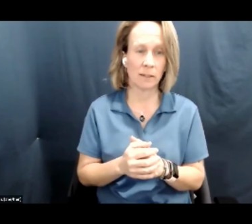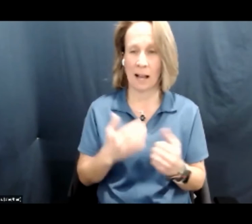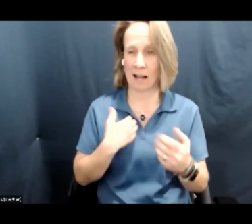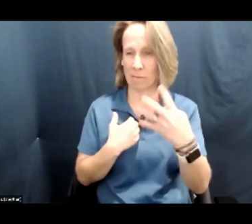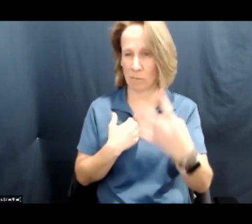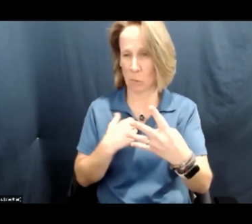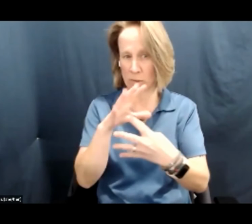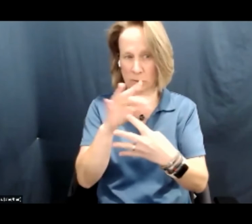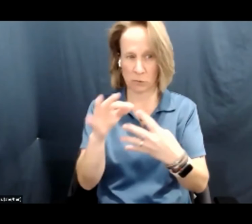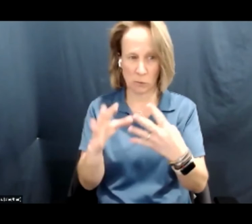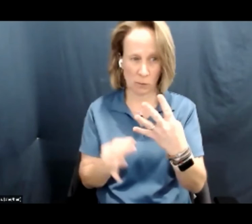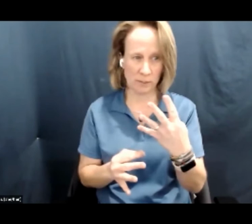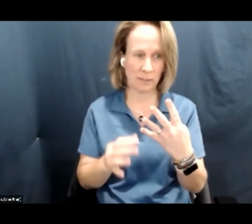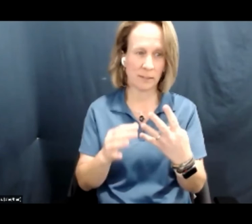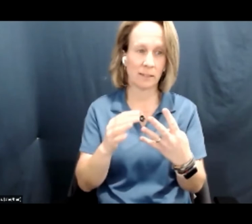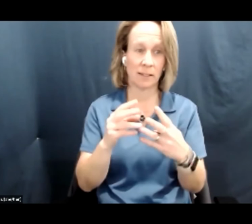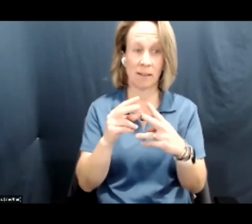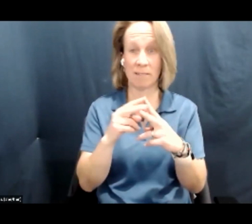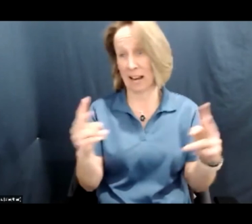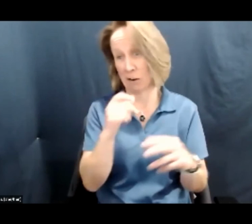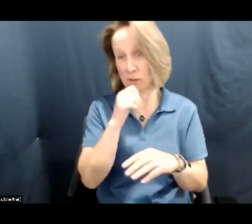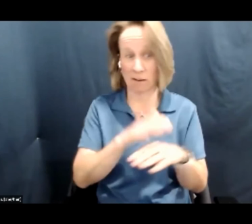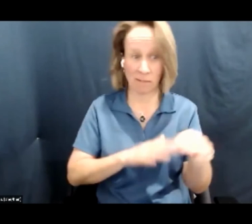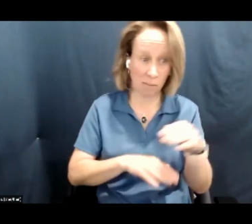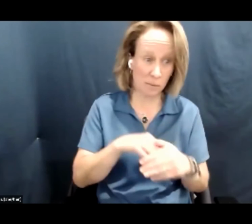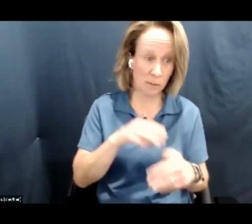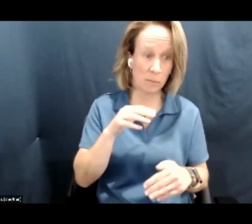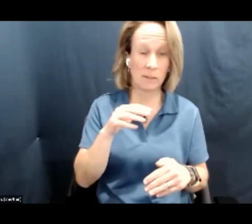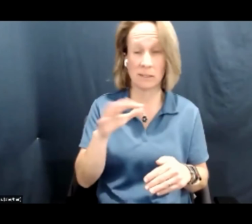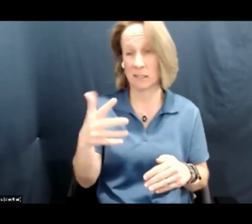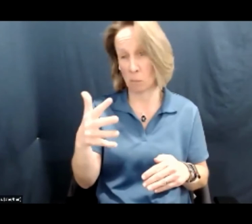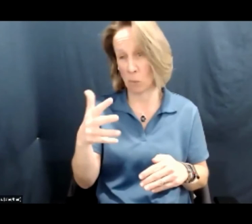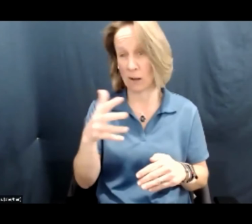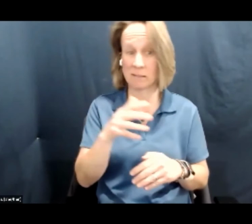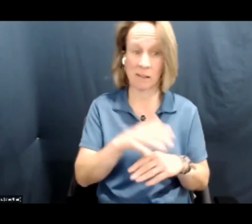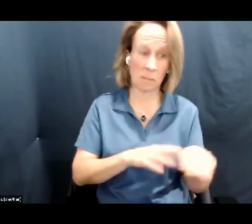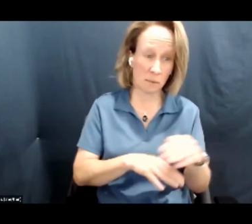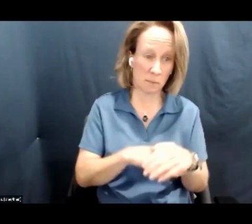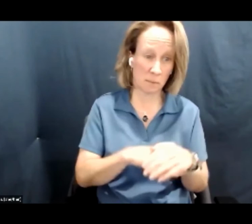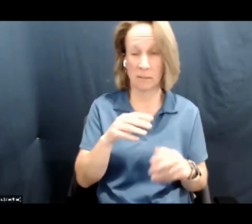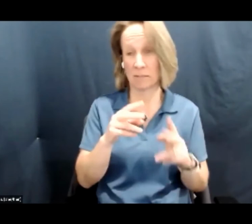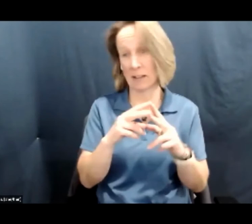comfortable, very uncomfortable, and I think somewhat uncomfortable.